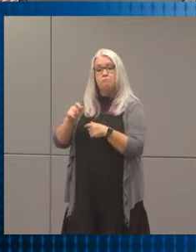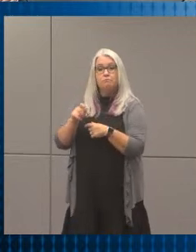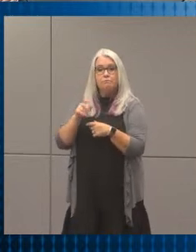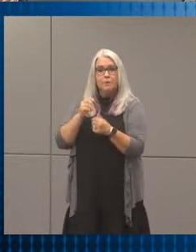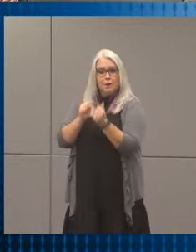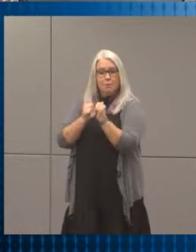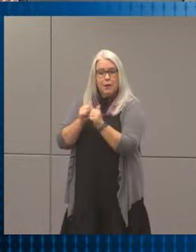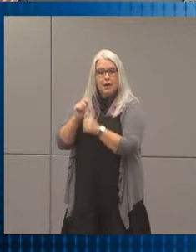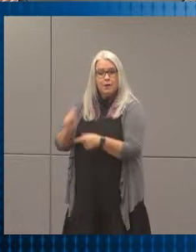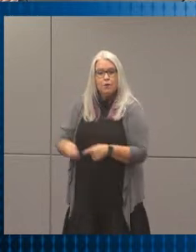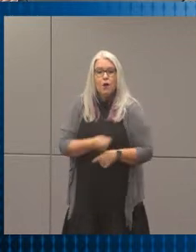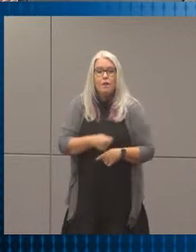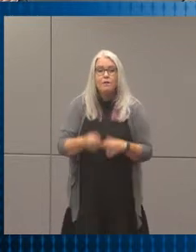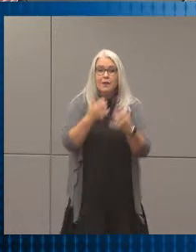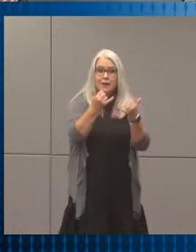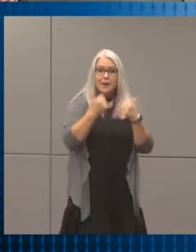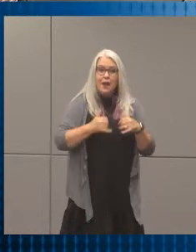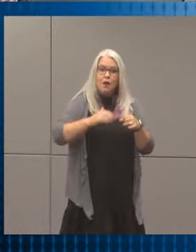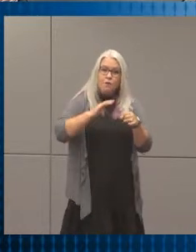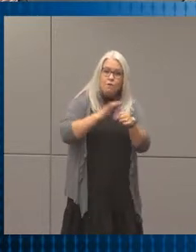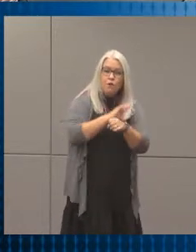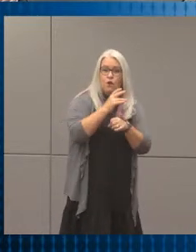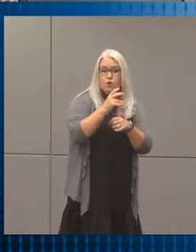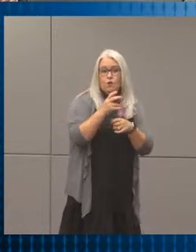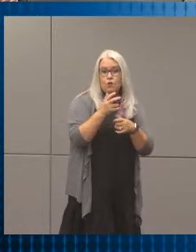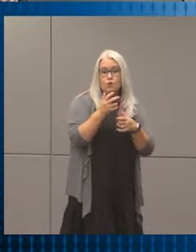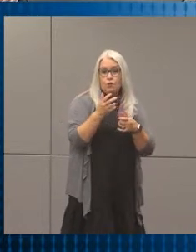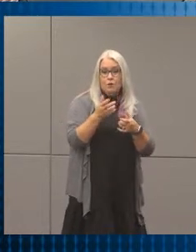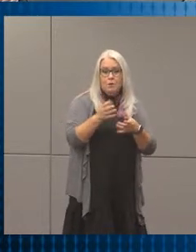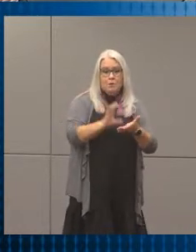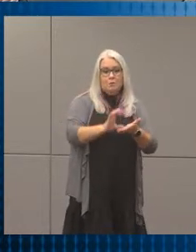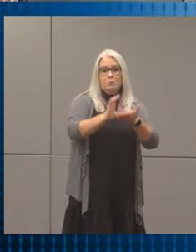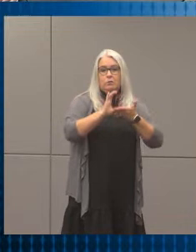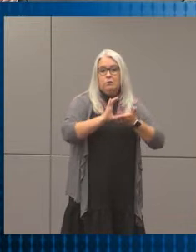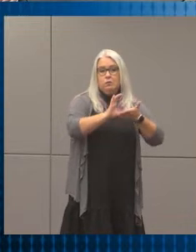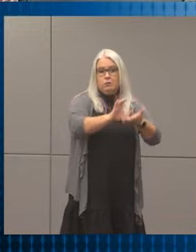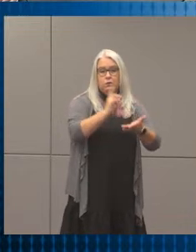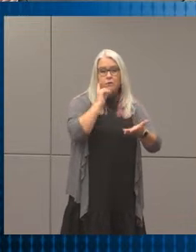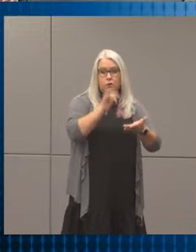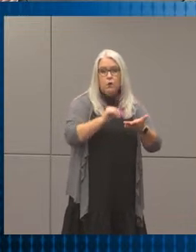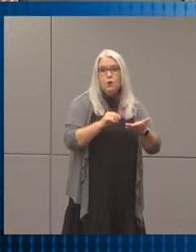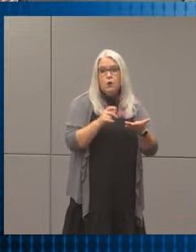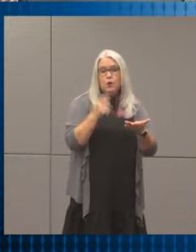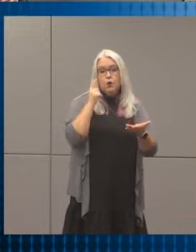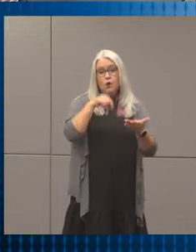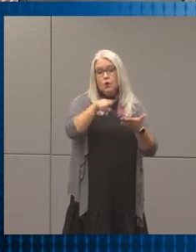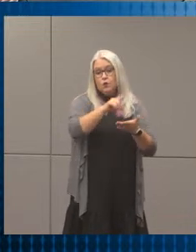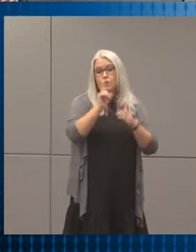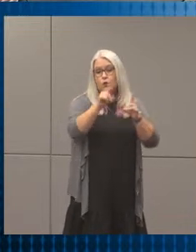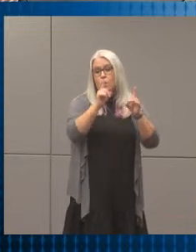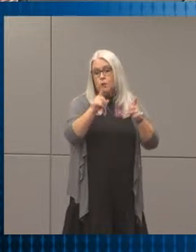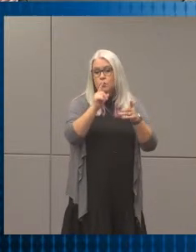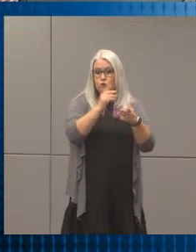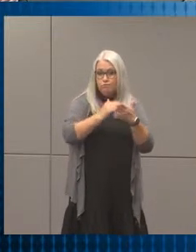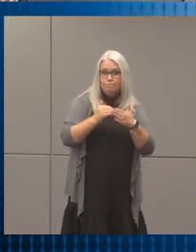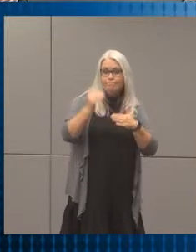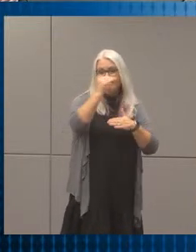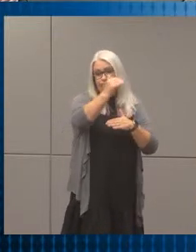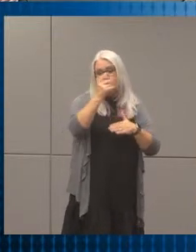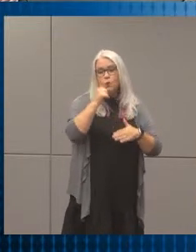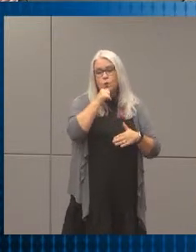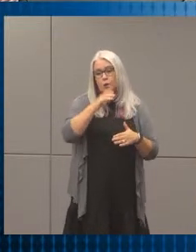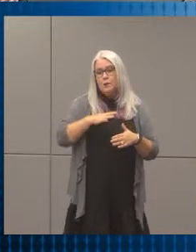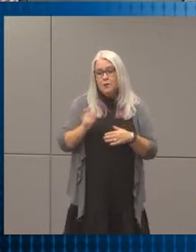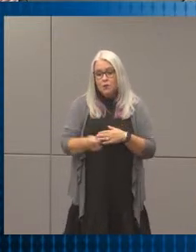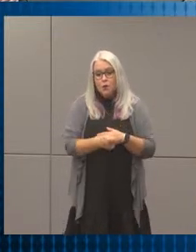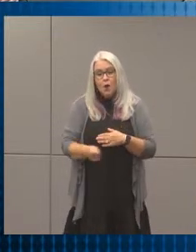and now is looking at 2 different full ride scholarship offers. So we're really excited about what that means for our women's golf program going forward.